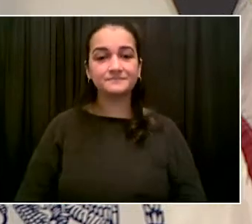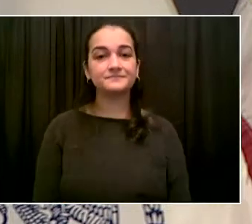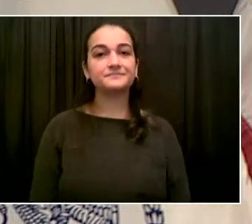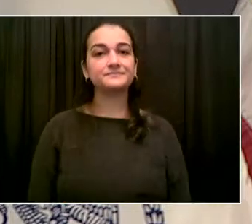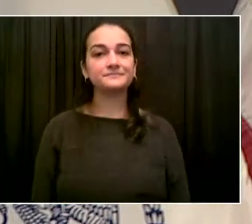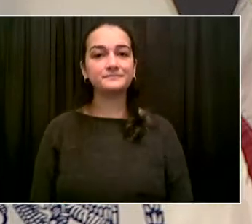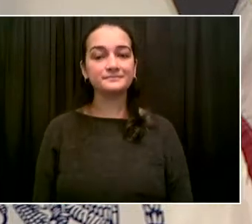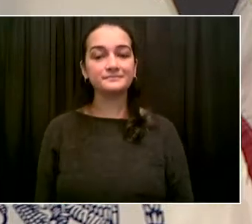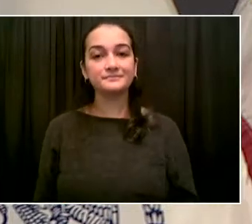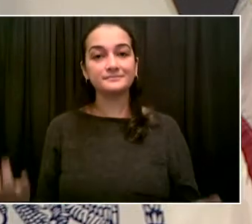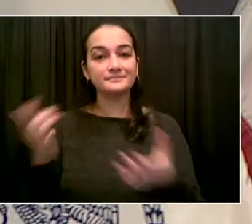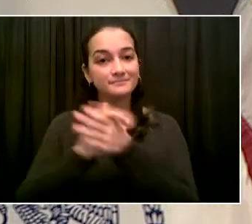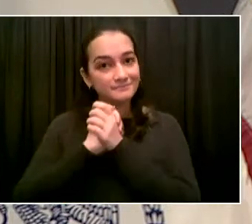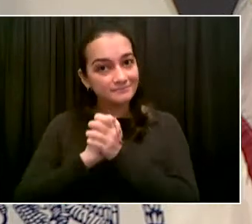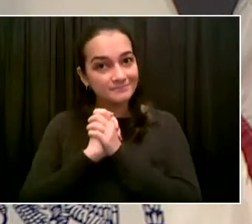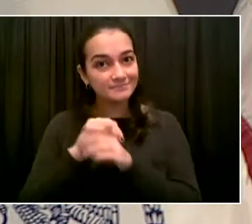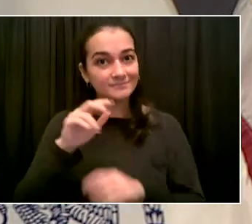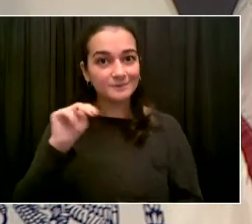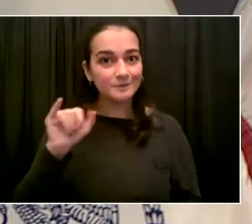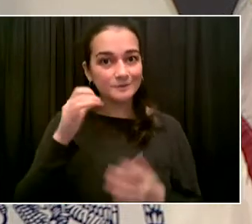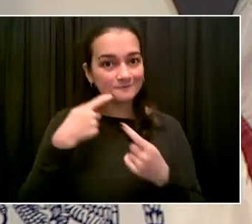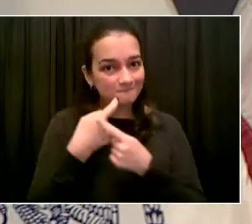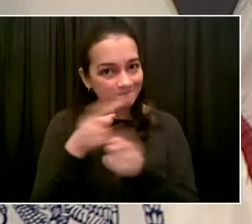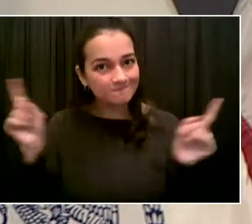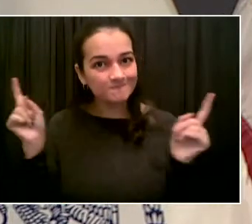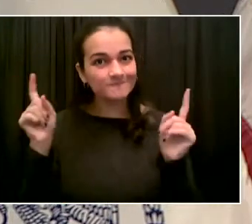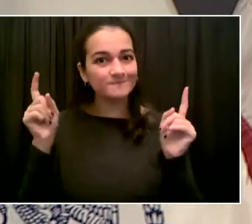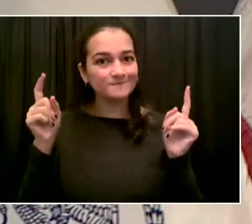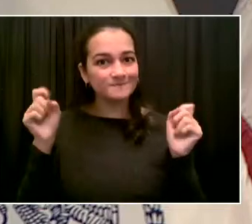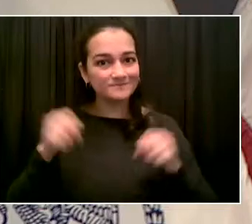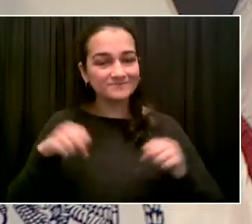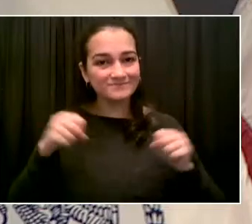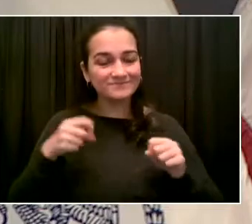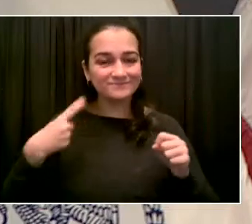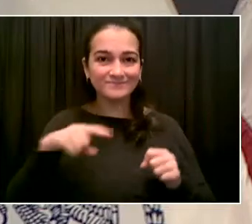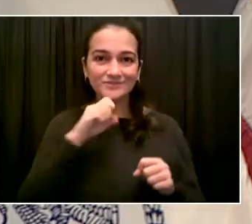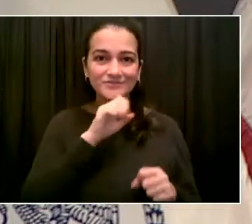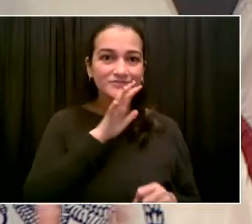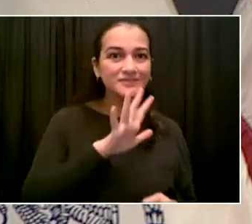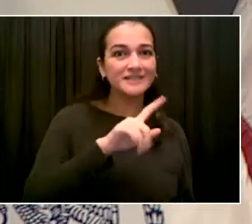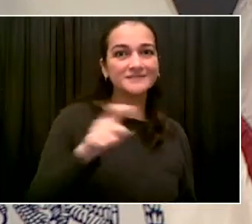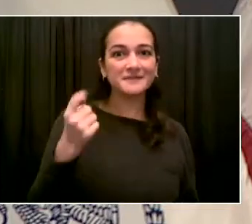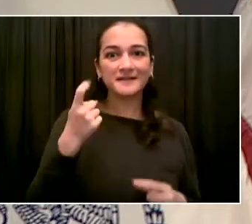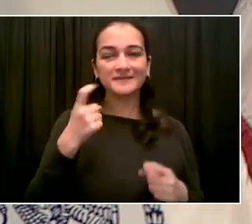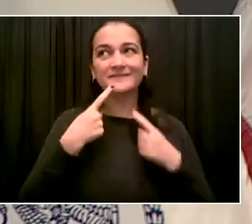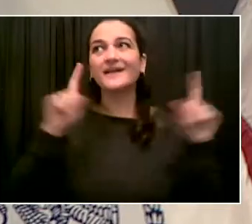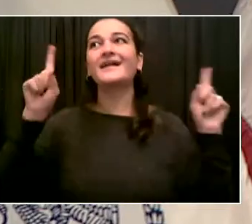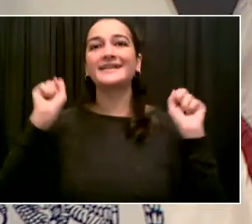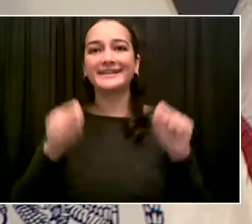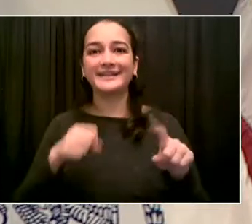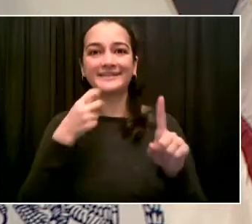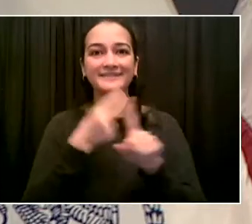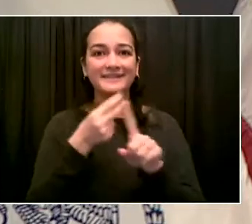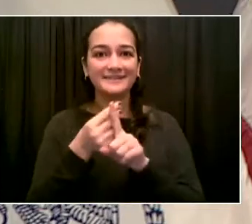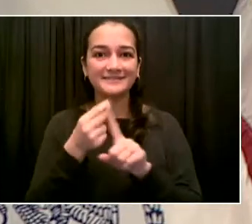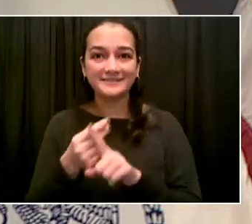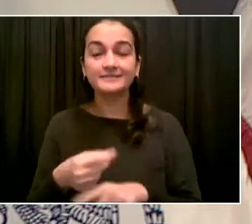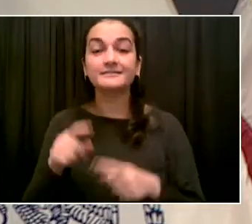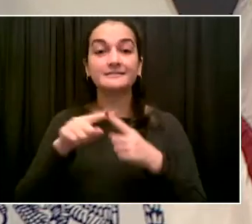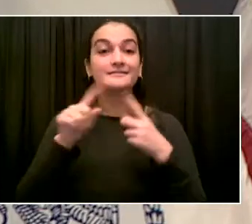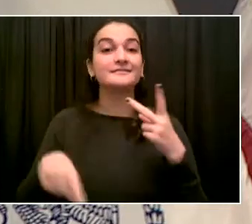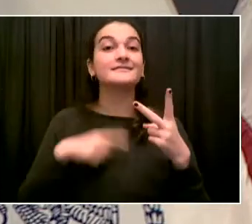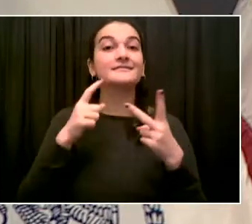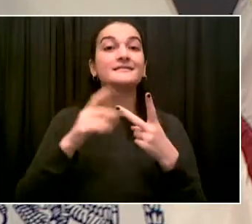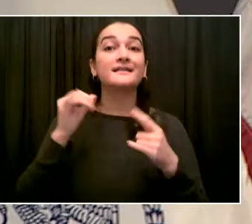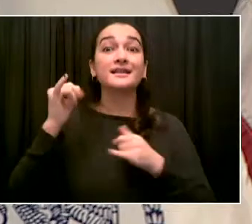today in terms of our young people getting vaccinated, the success we're celebrating in terms of tourists coming now from all over the world back to New York City,